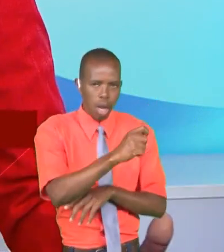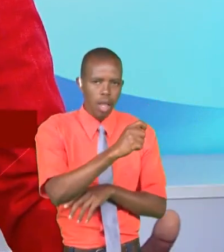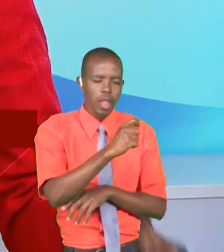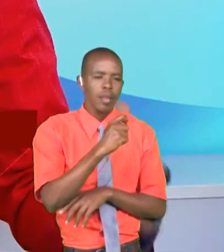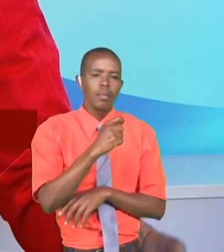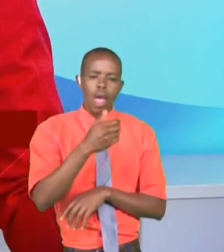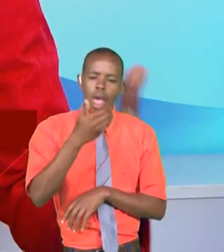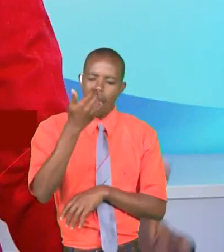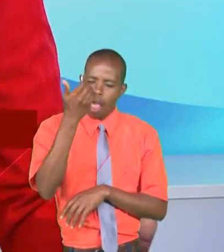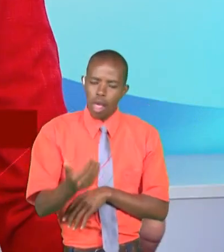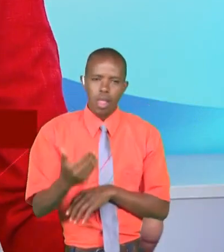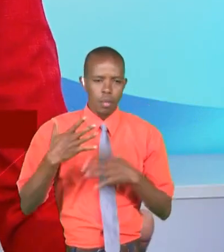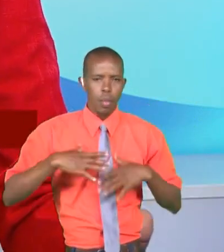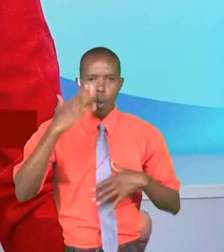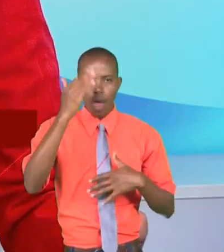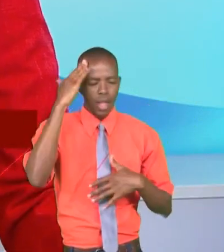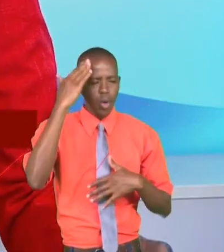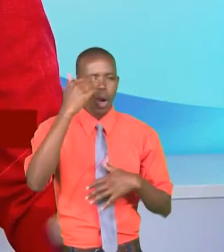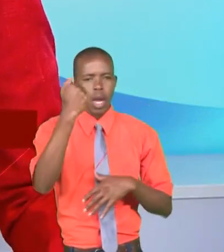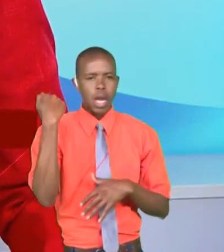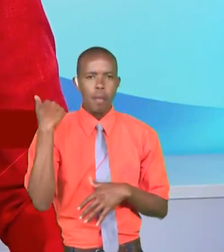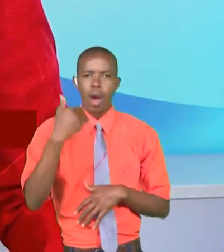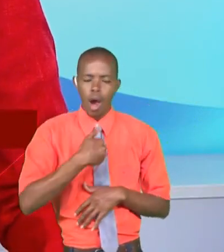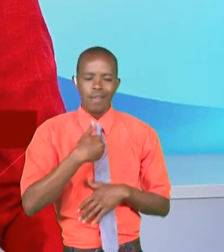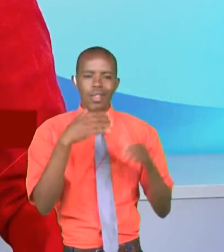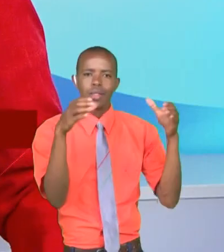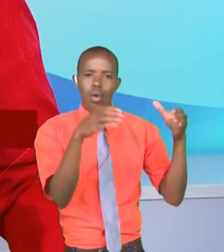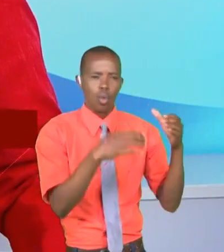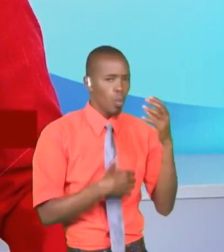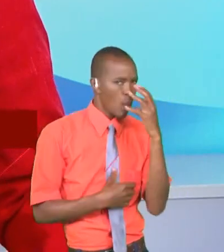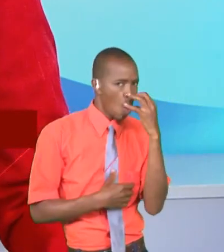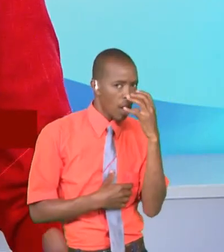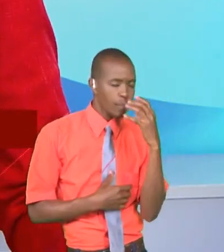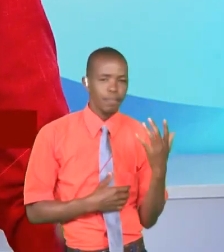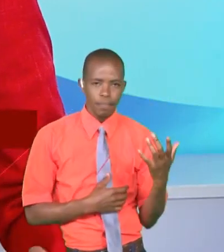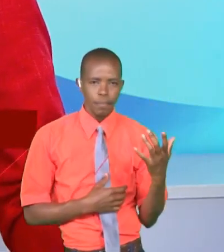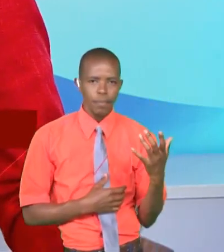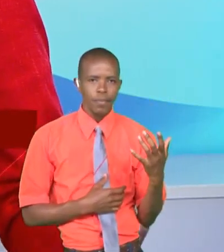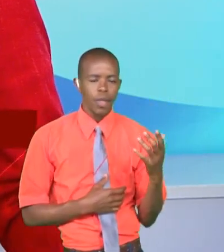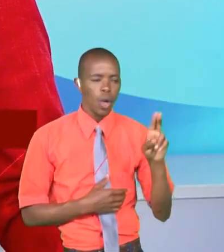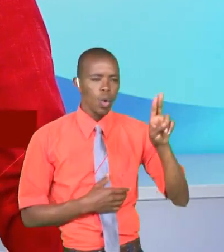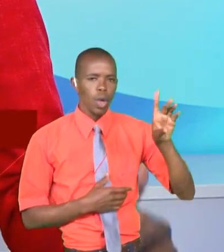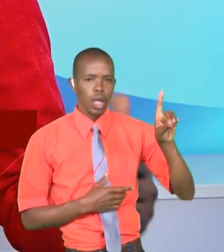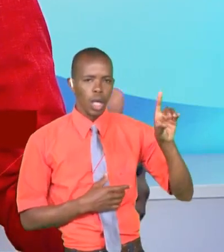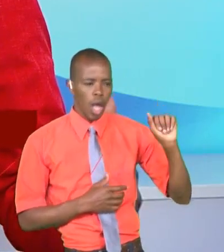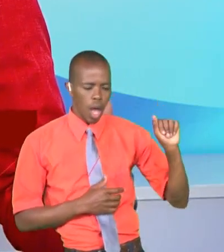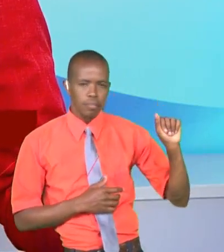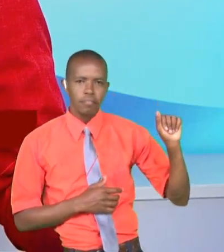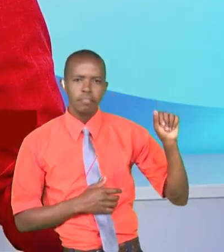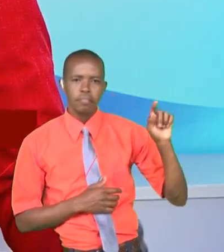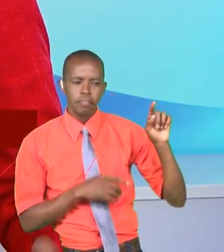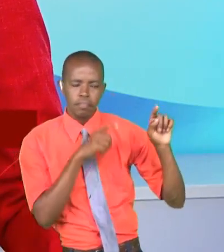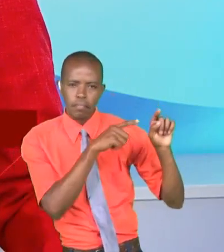said, because he knows that they have the numbers in the party. And on the other side, UDA as it stands, it's also